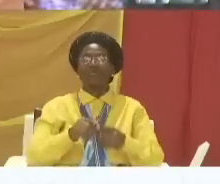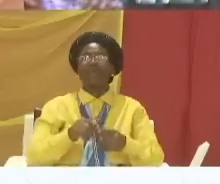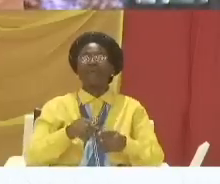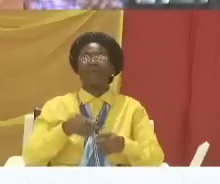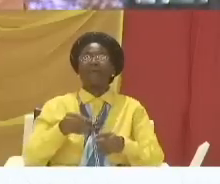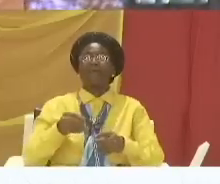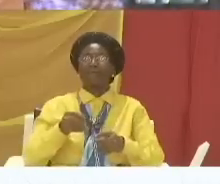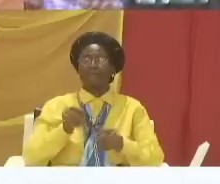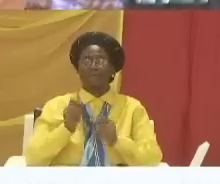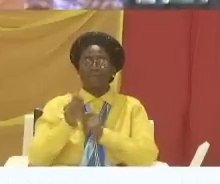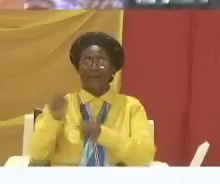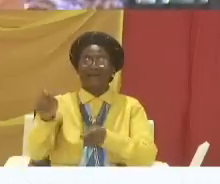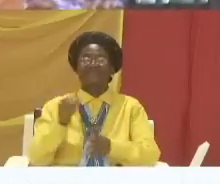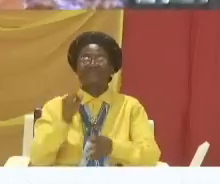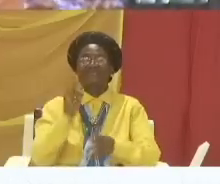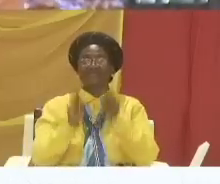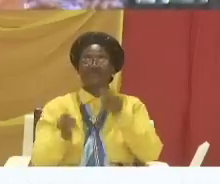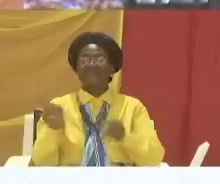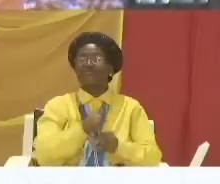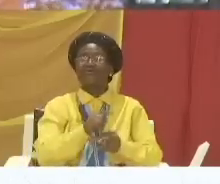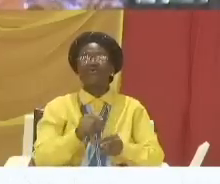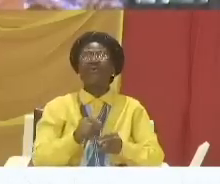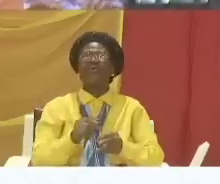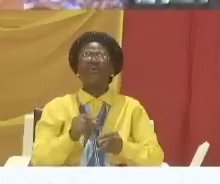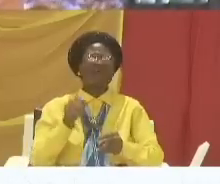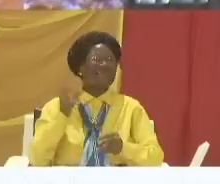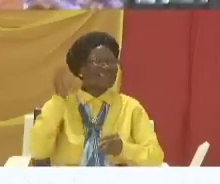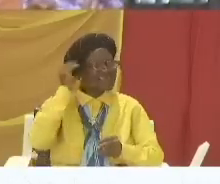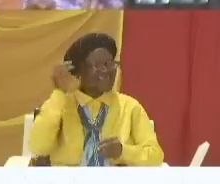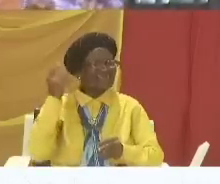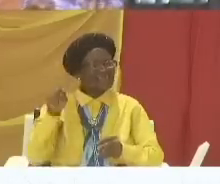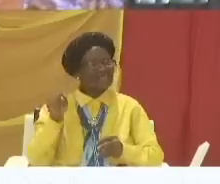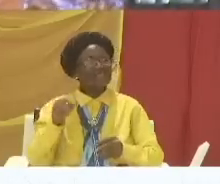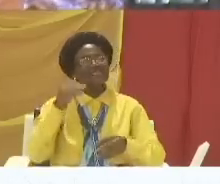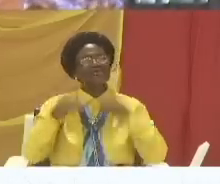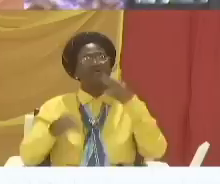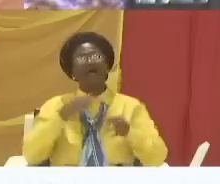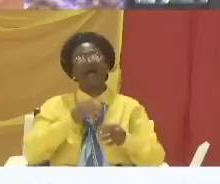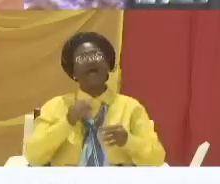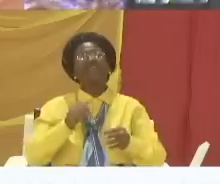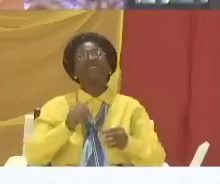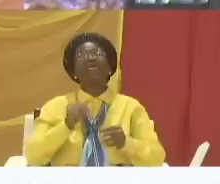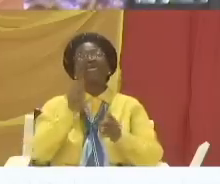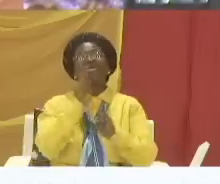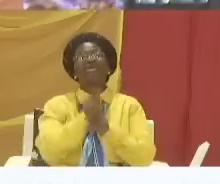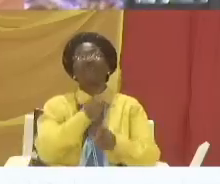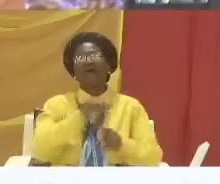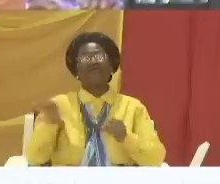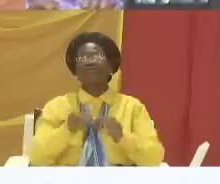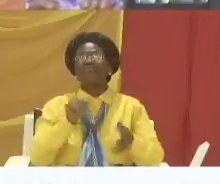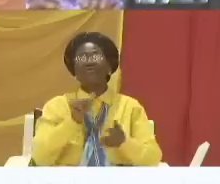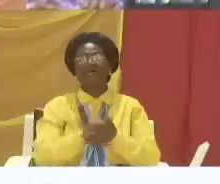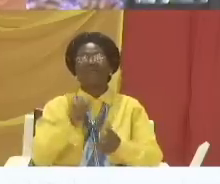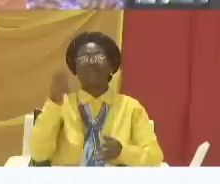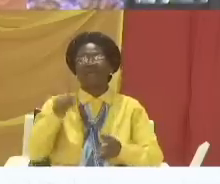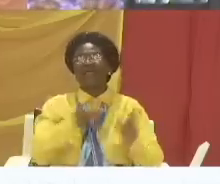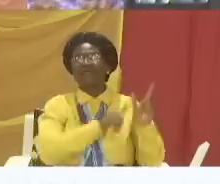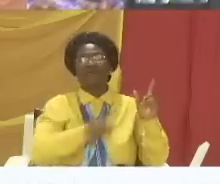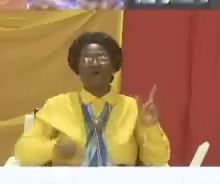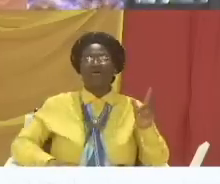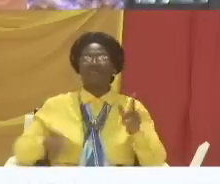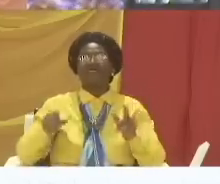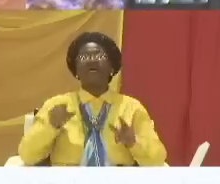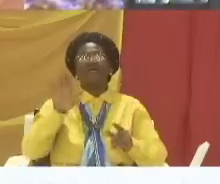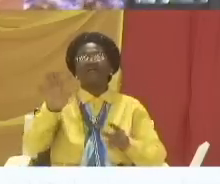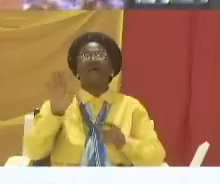judgments, and keep and do them, that the Lord thy God shall keep